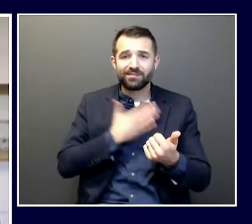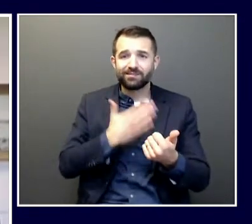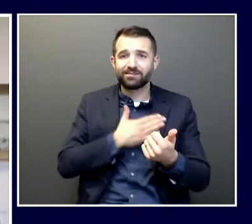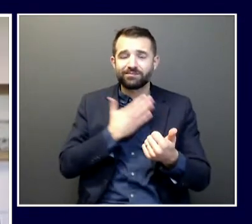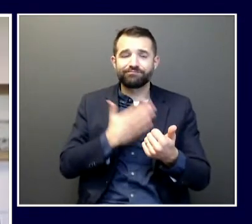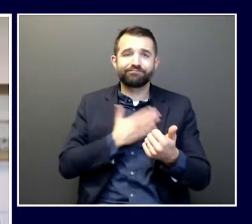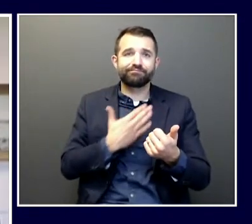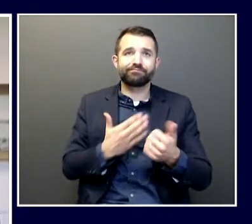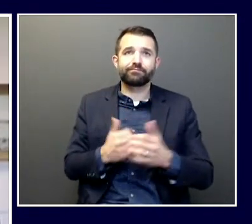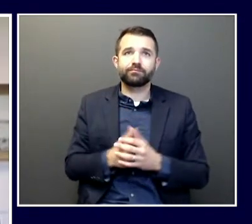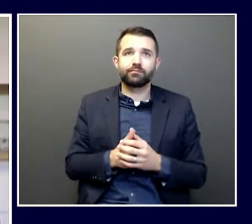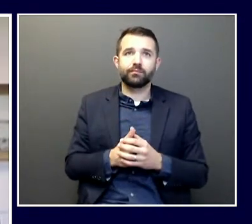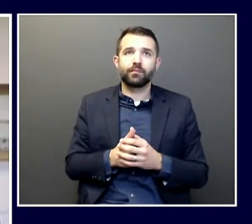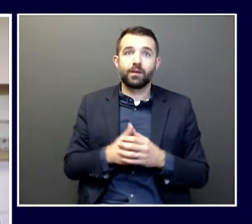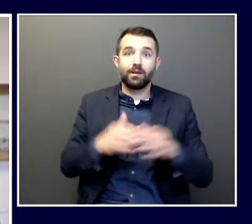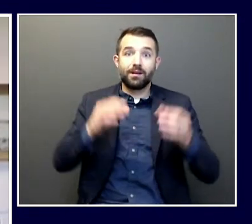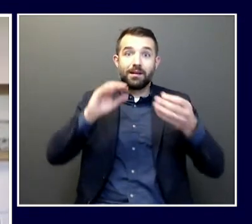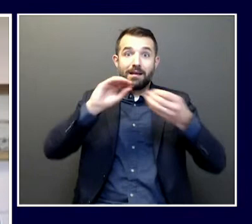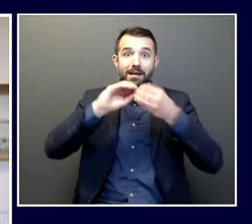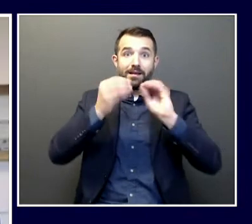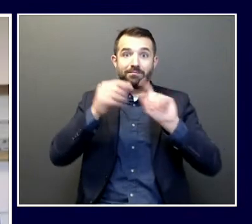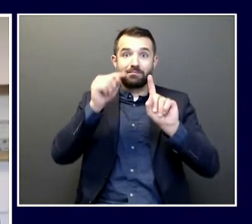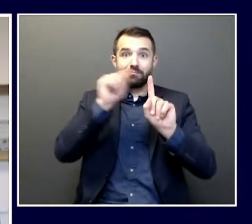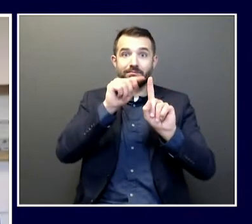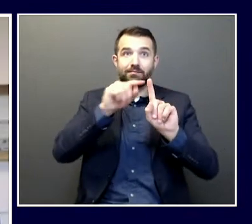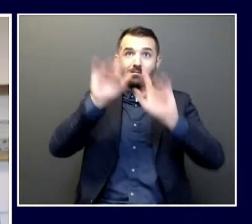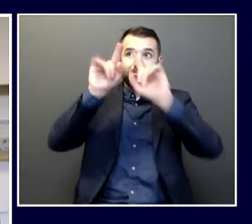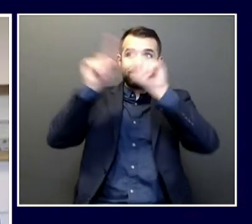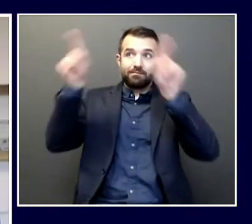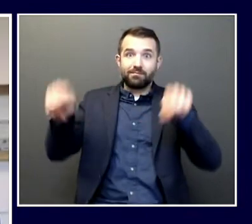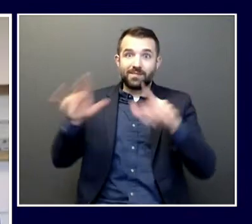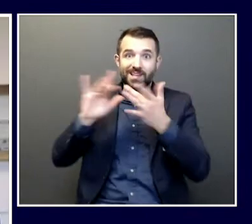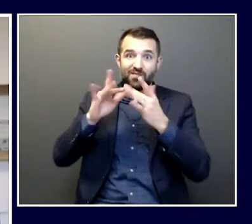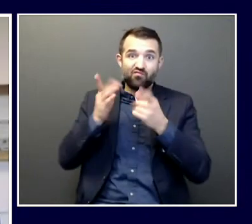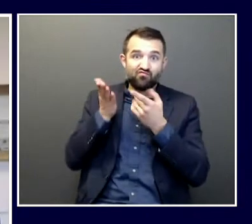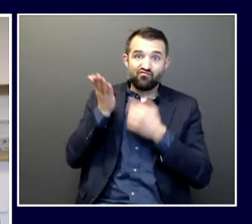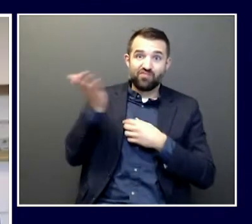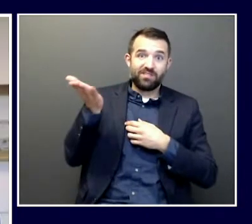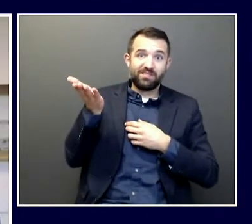numbers are on our dashboard, but we've so far administered about